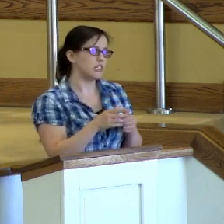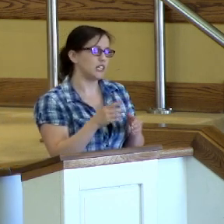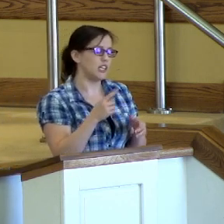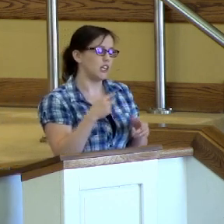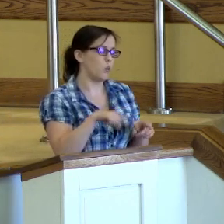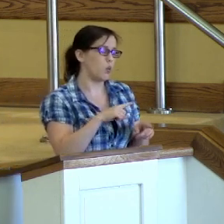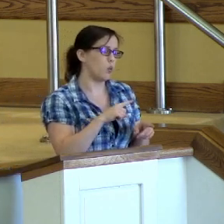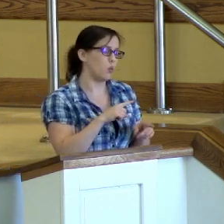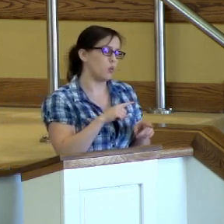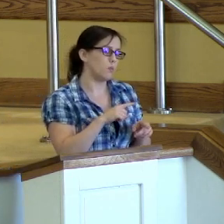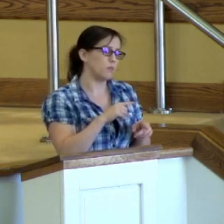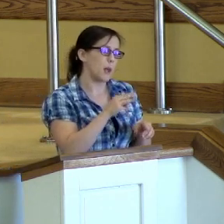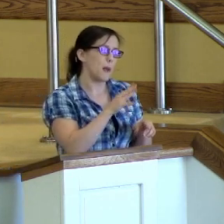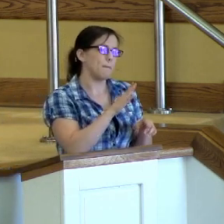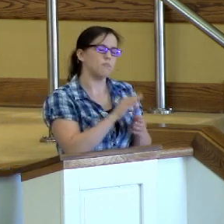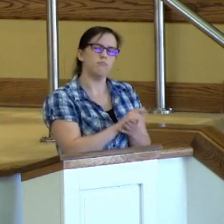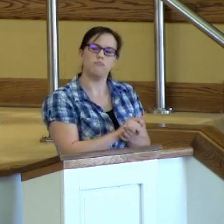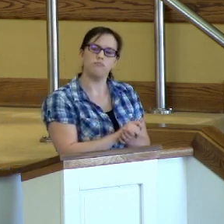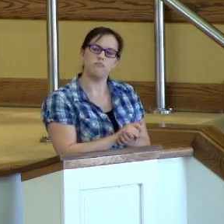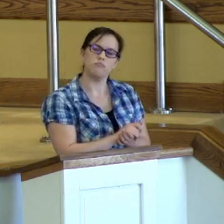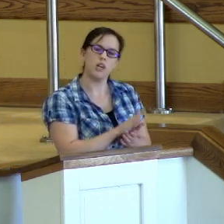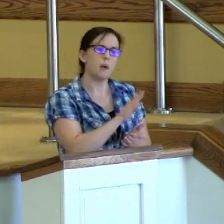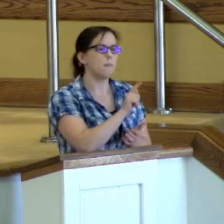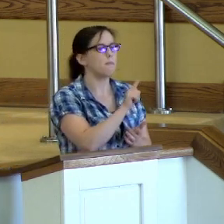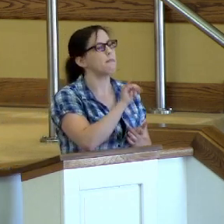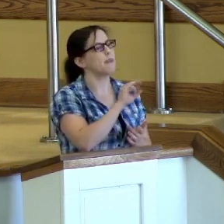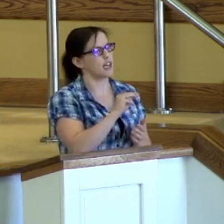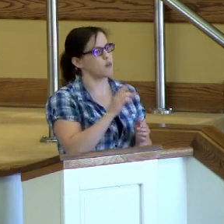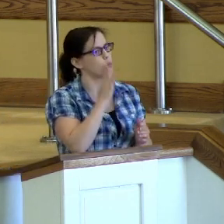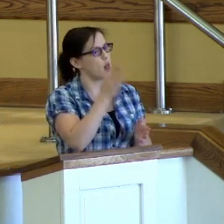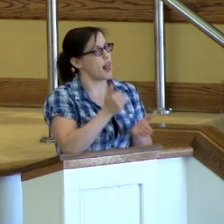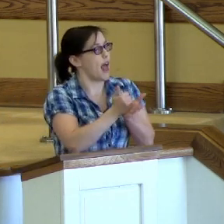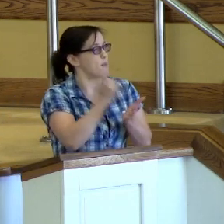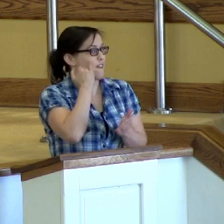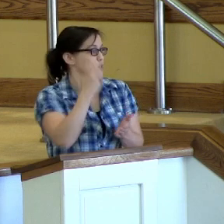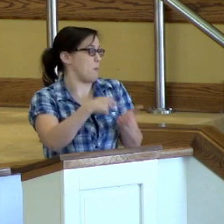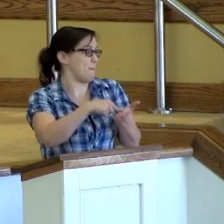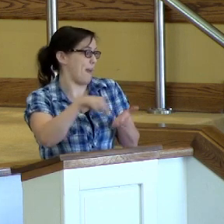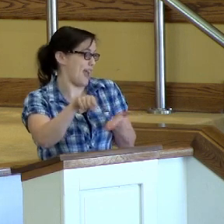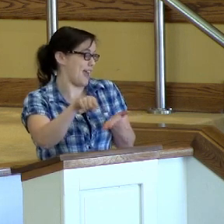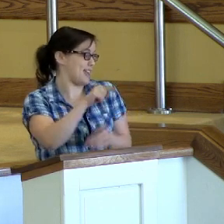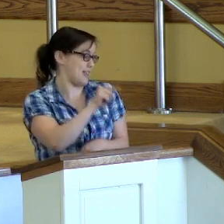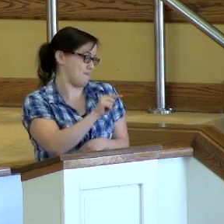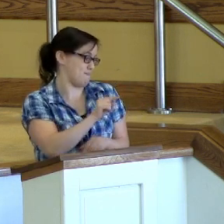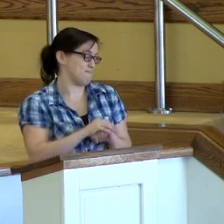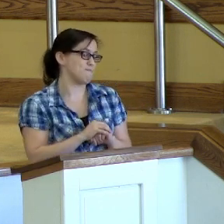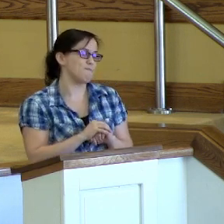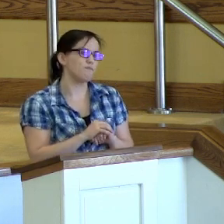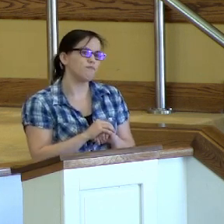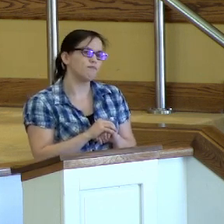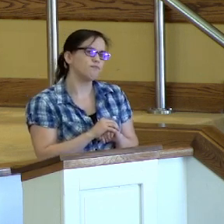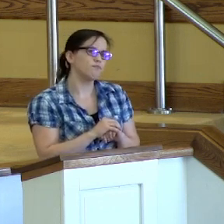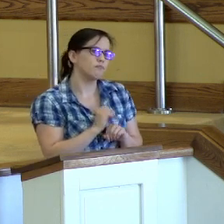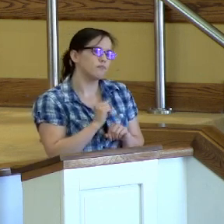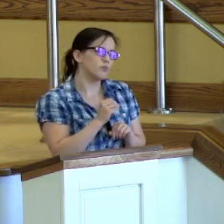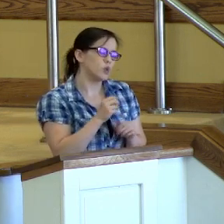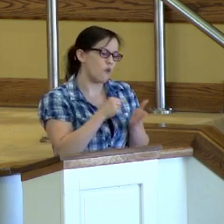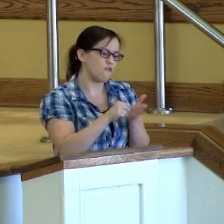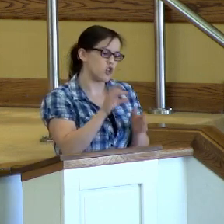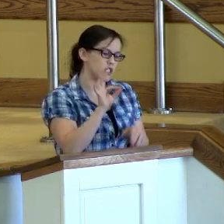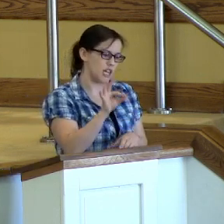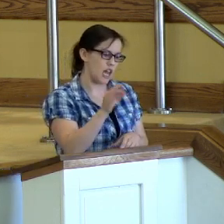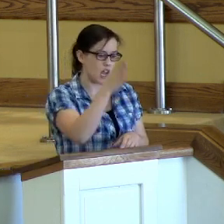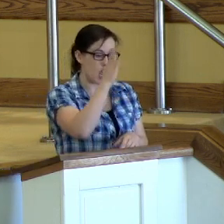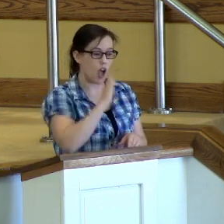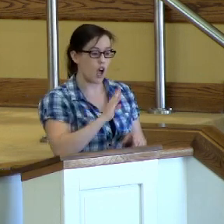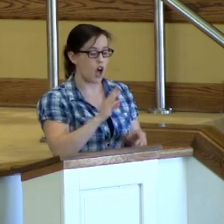He always did stuff to try to make out. And then we see what happens here with this. And so in verse number 9, we pick up, and God came